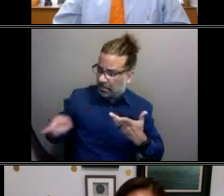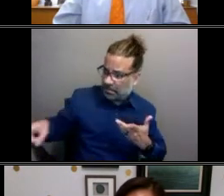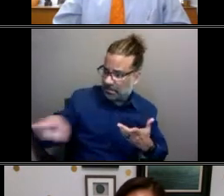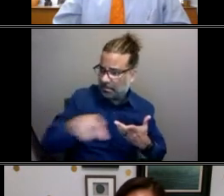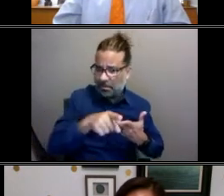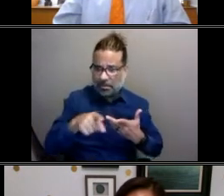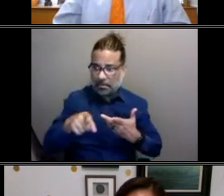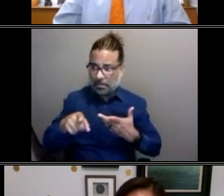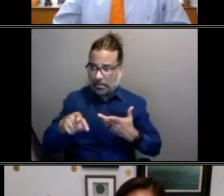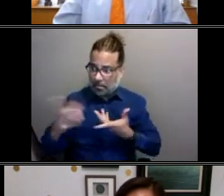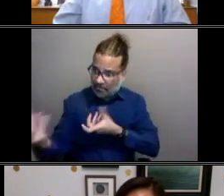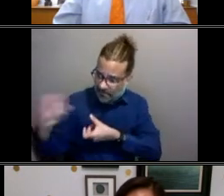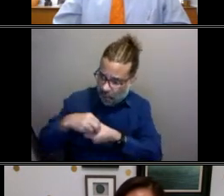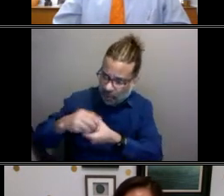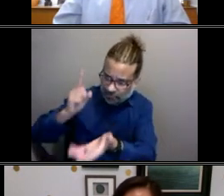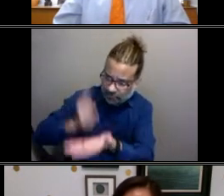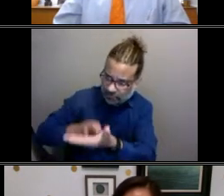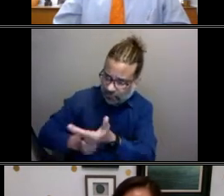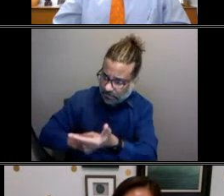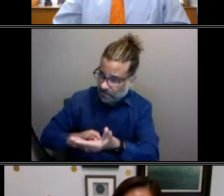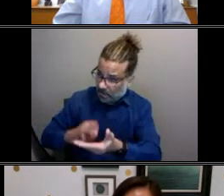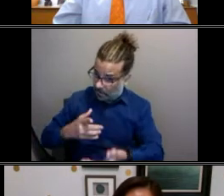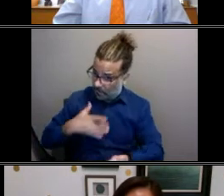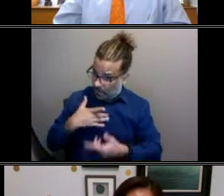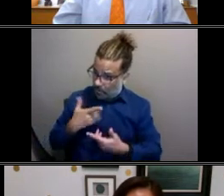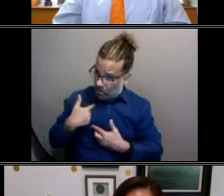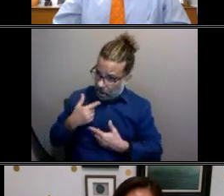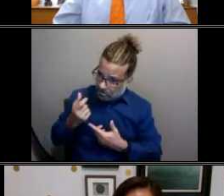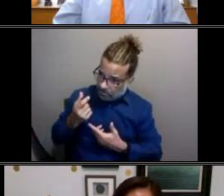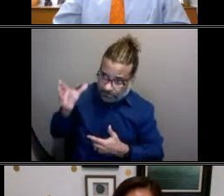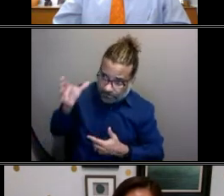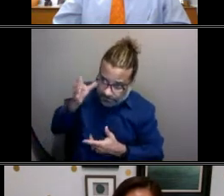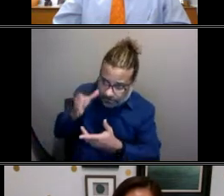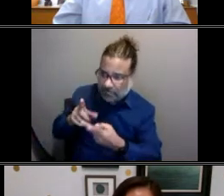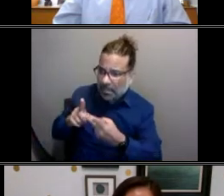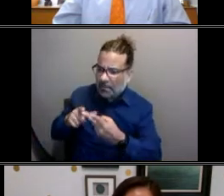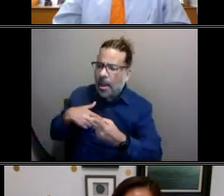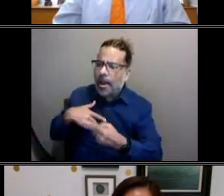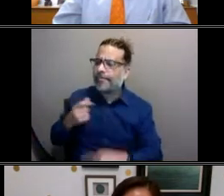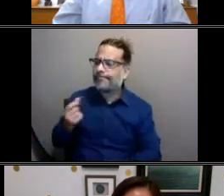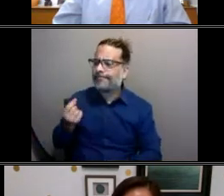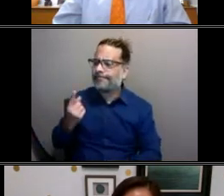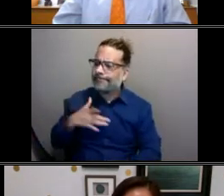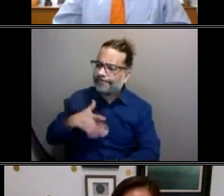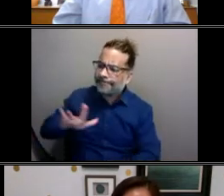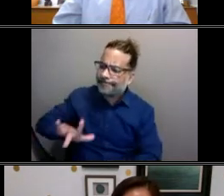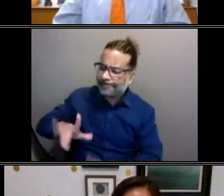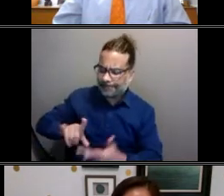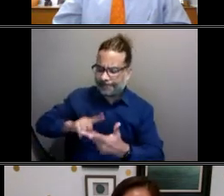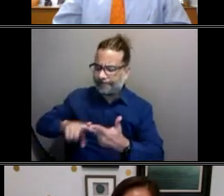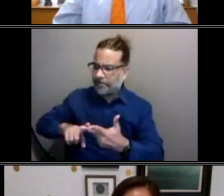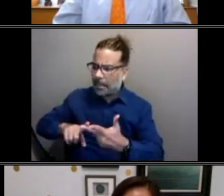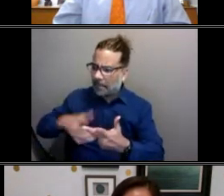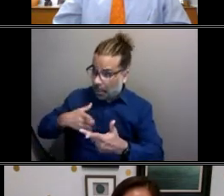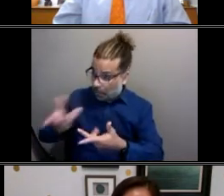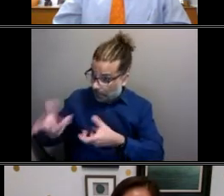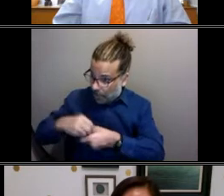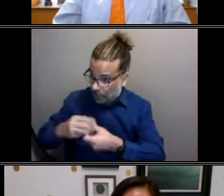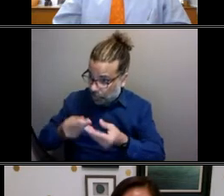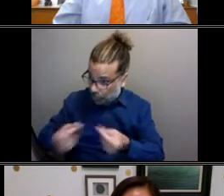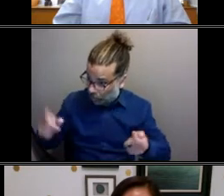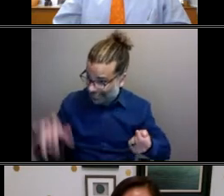feel heard, feel empathized with, and feel that they are part of the solution, right?